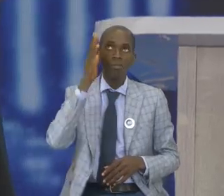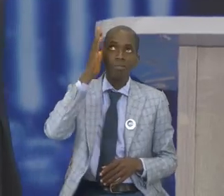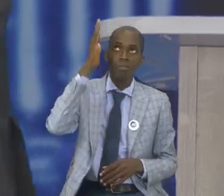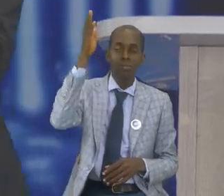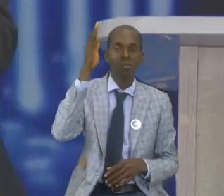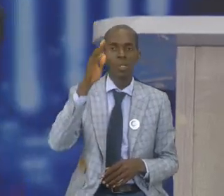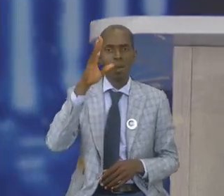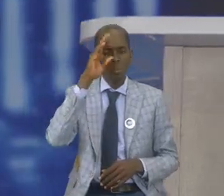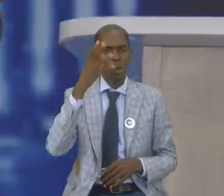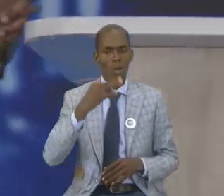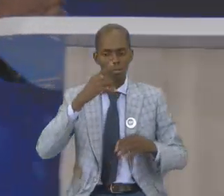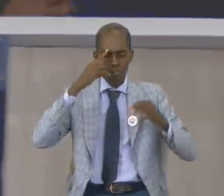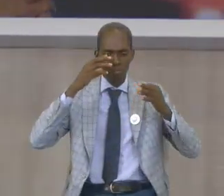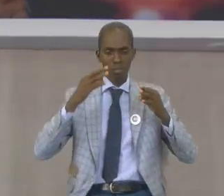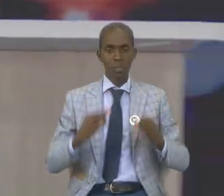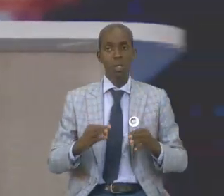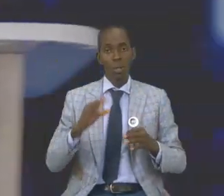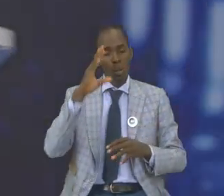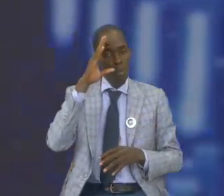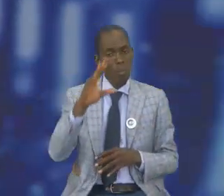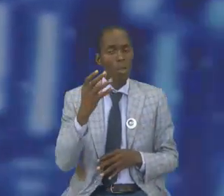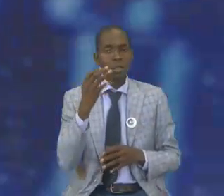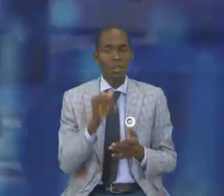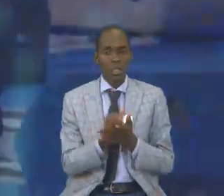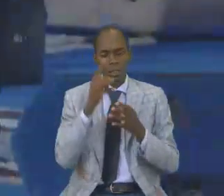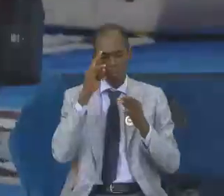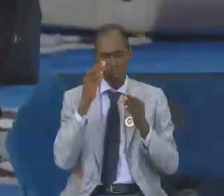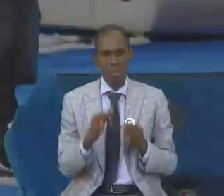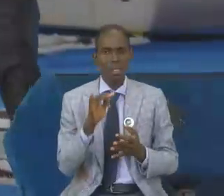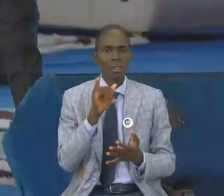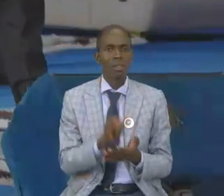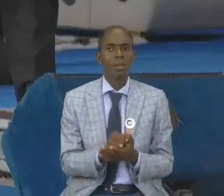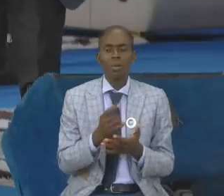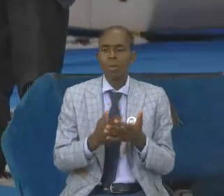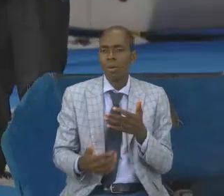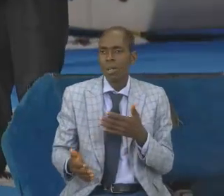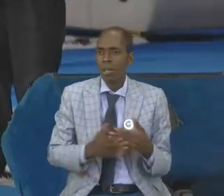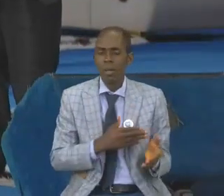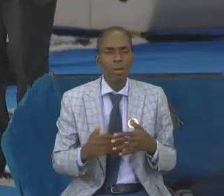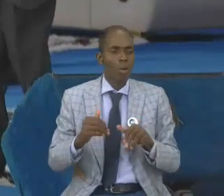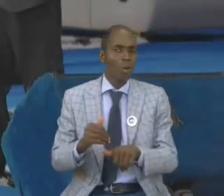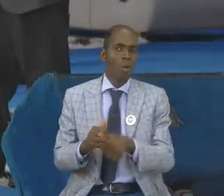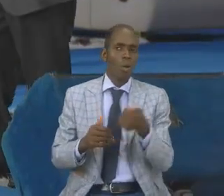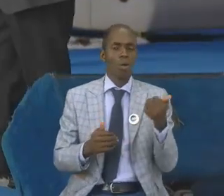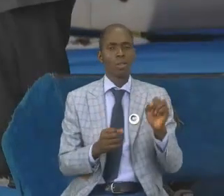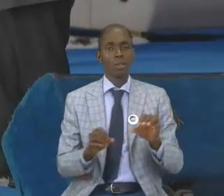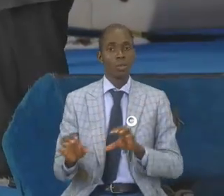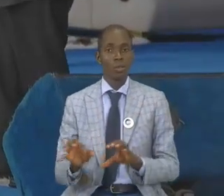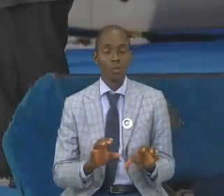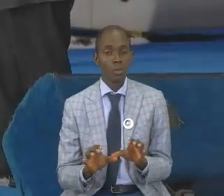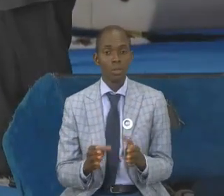of decision. There are men that decide that whatever others do, here